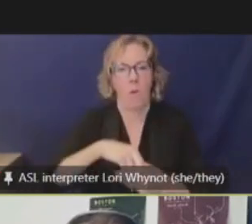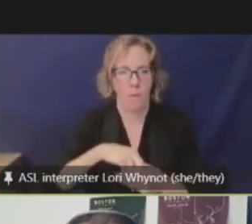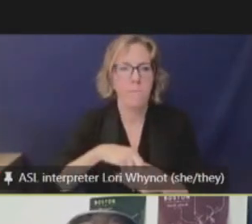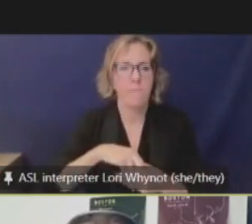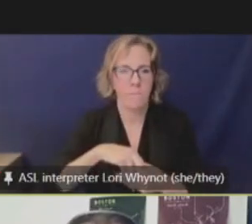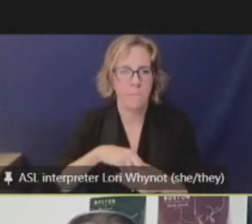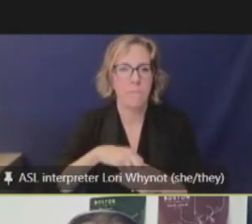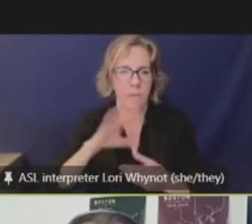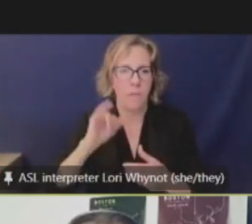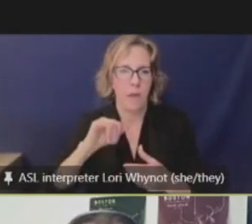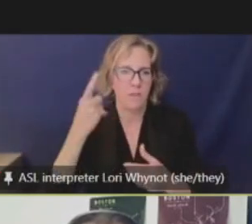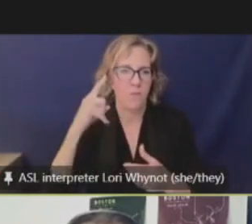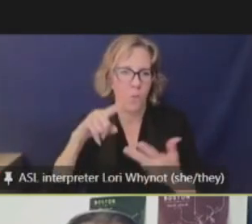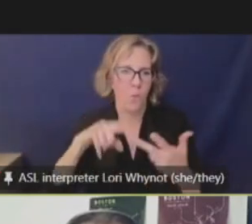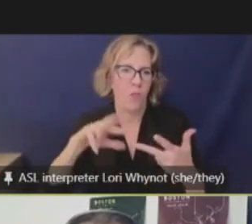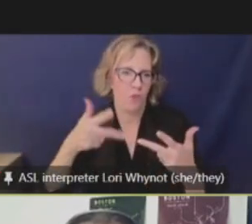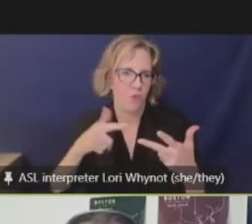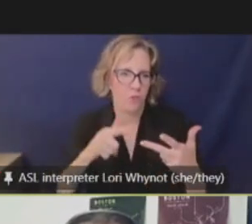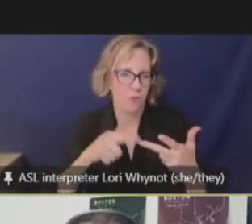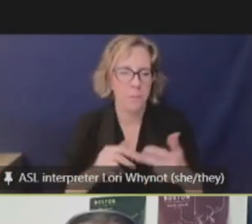On to the next slide.